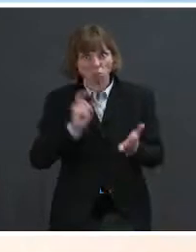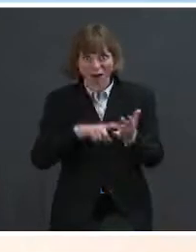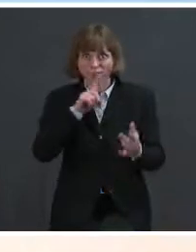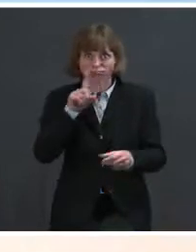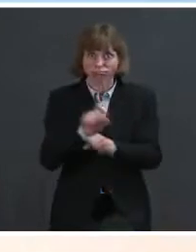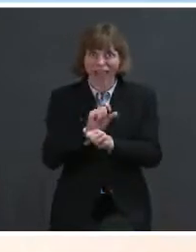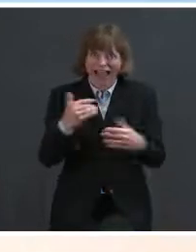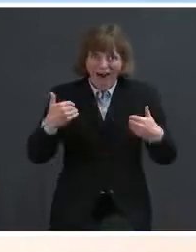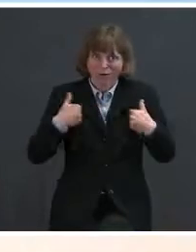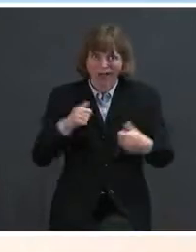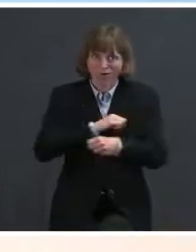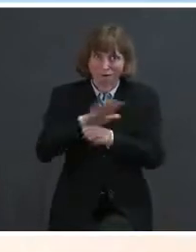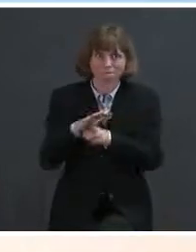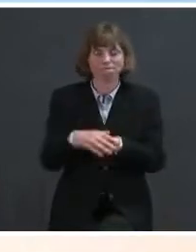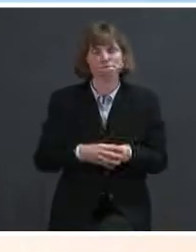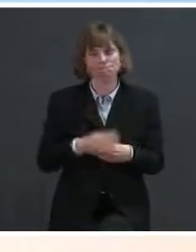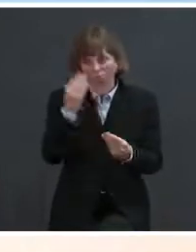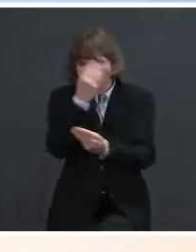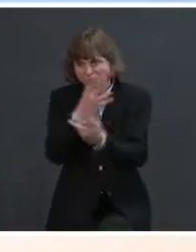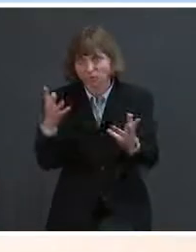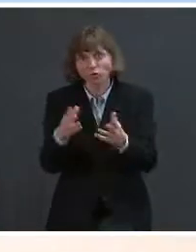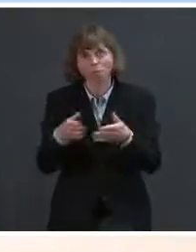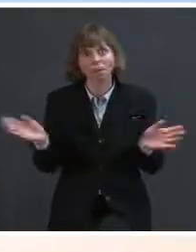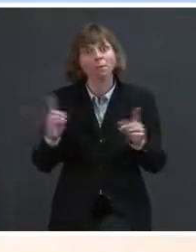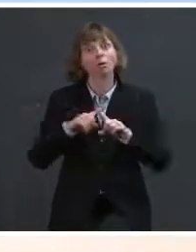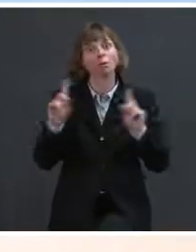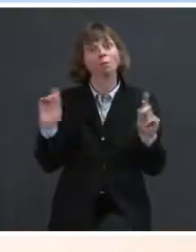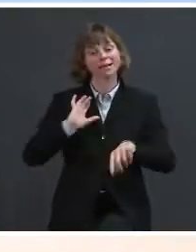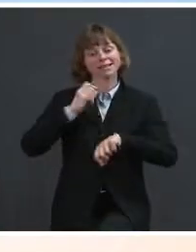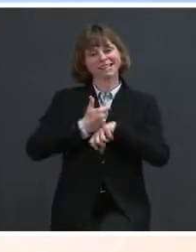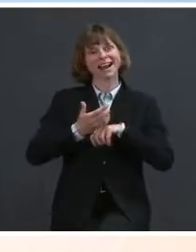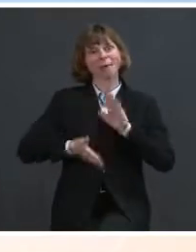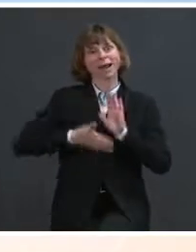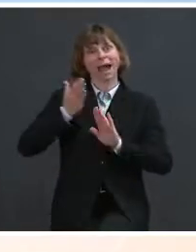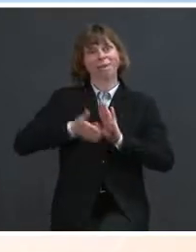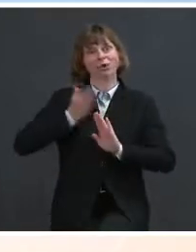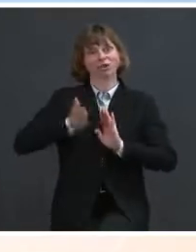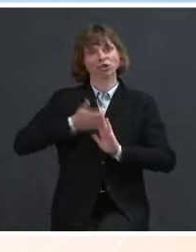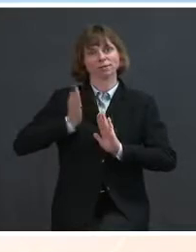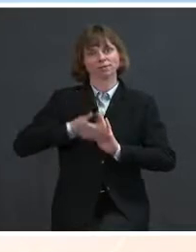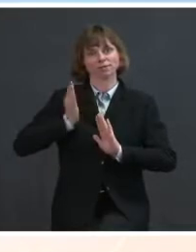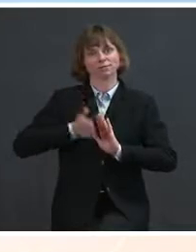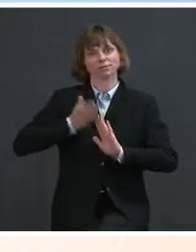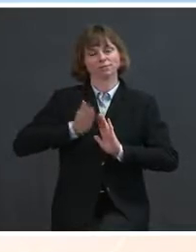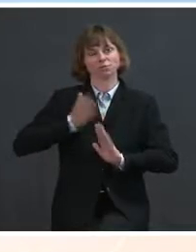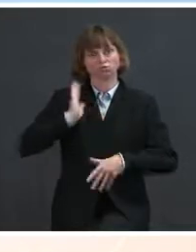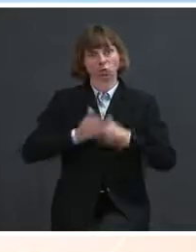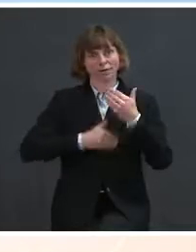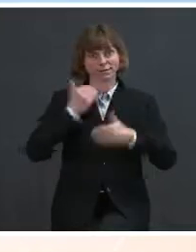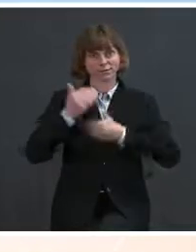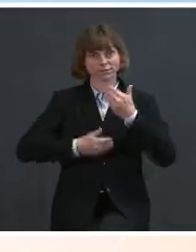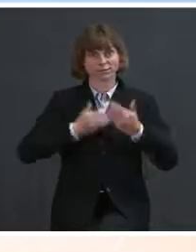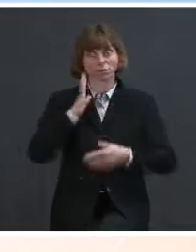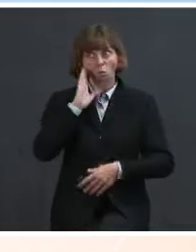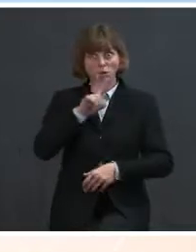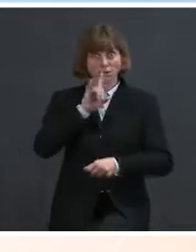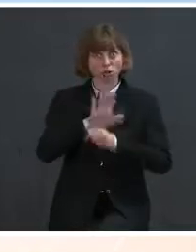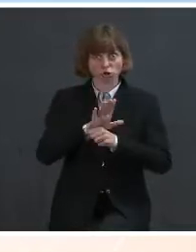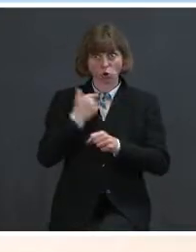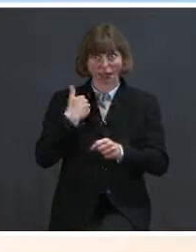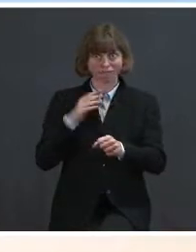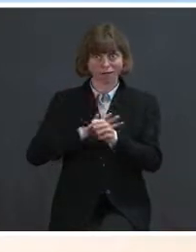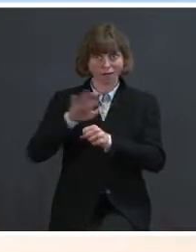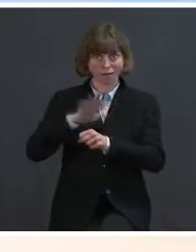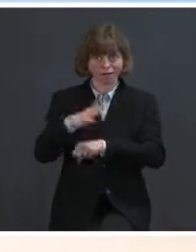more importantly than that, it includes putting in place an operational process that can ensure that we have enough vaccines